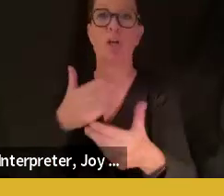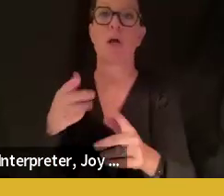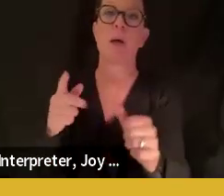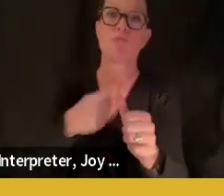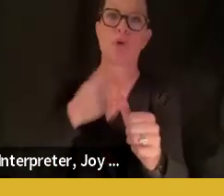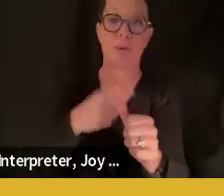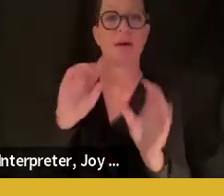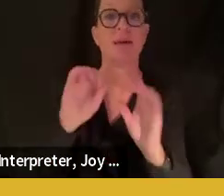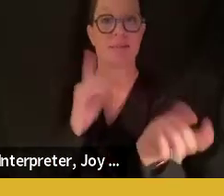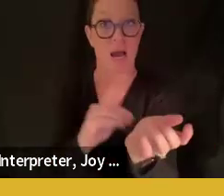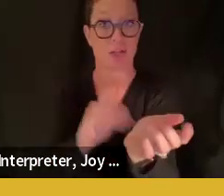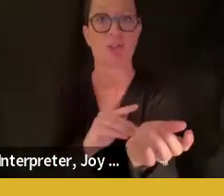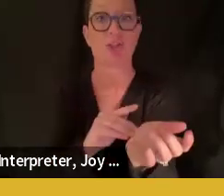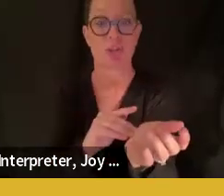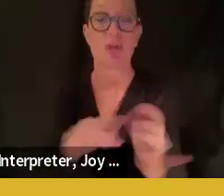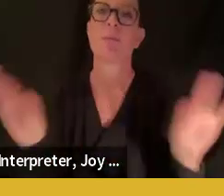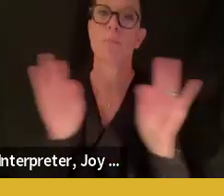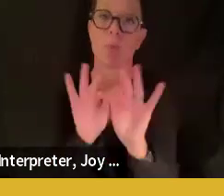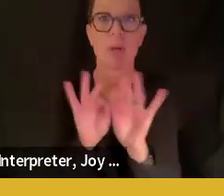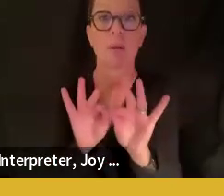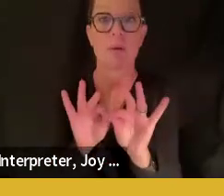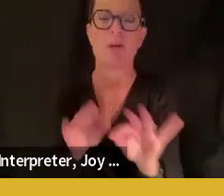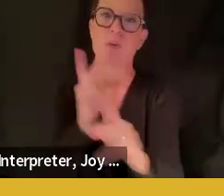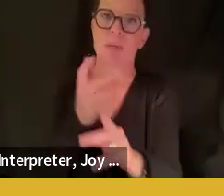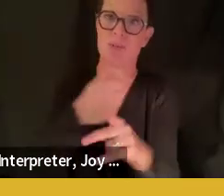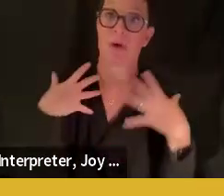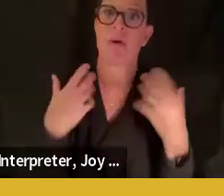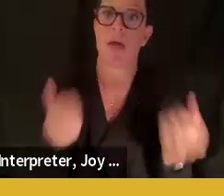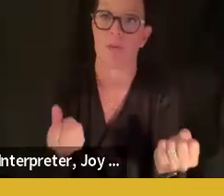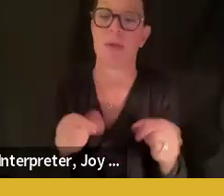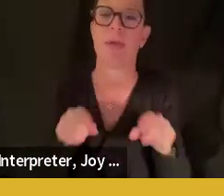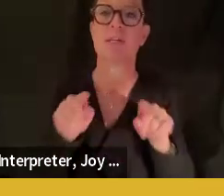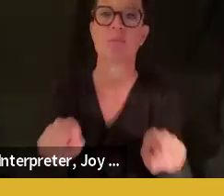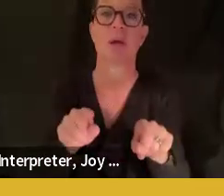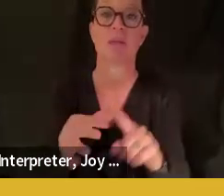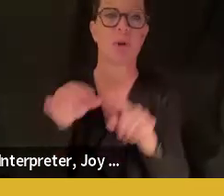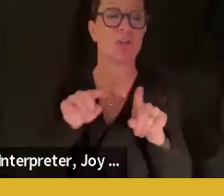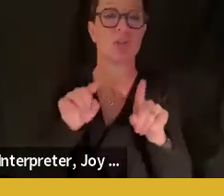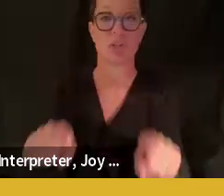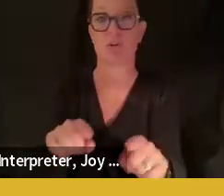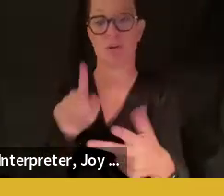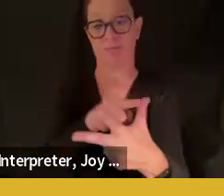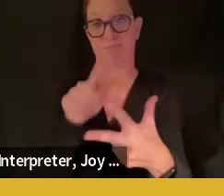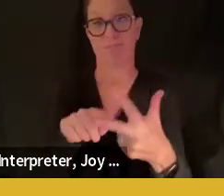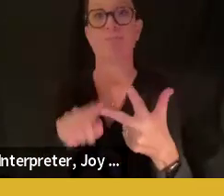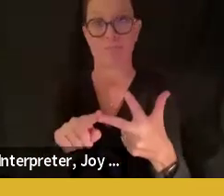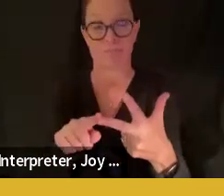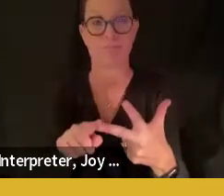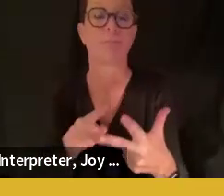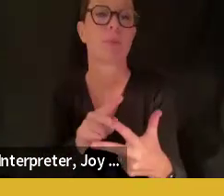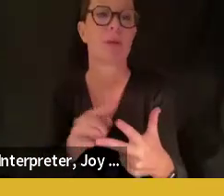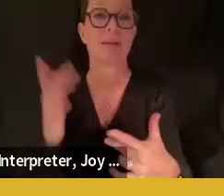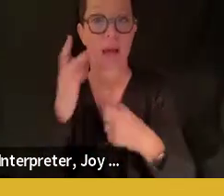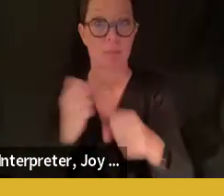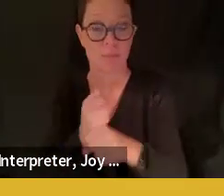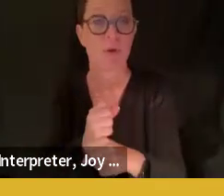primary care provider is important in staying healthy, especially during respiratory virus season. You can find you